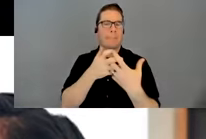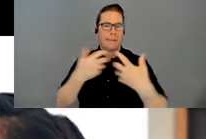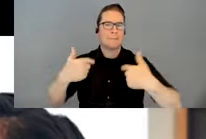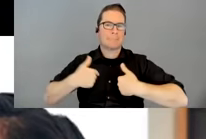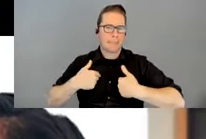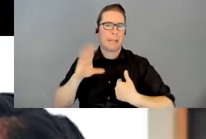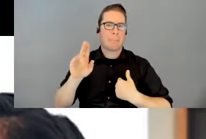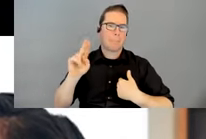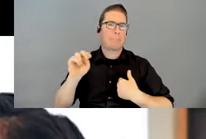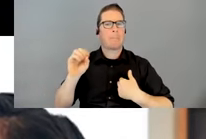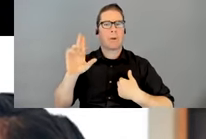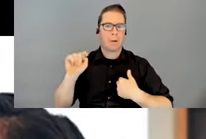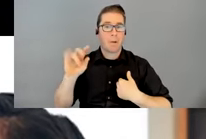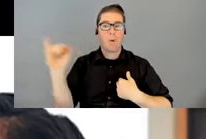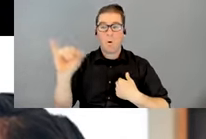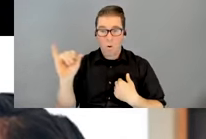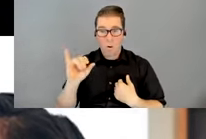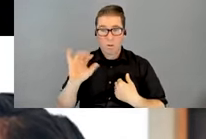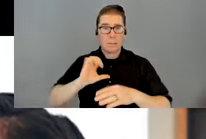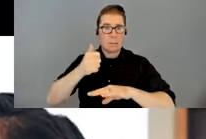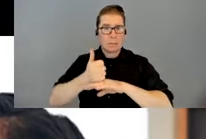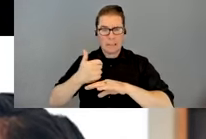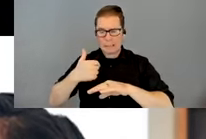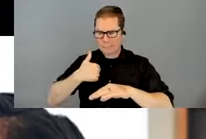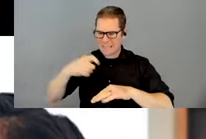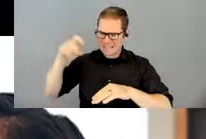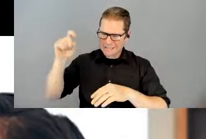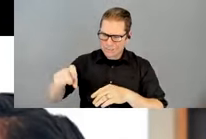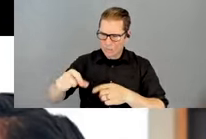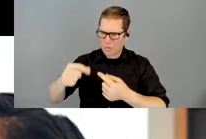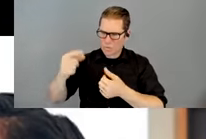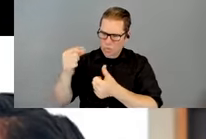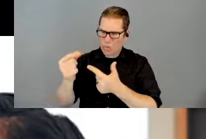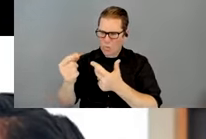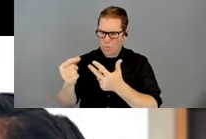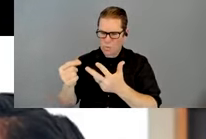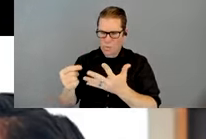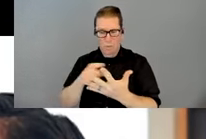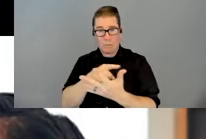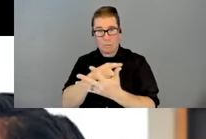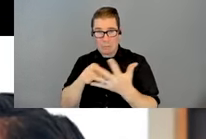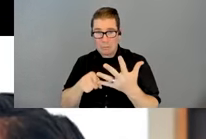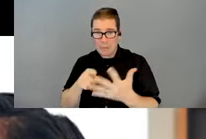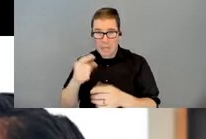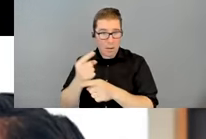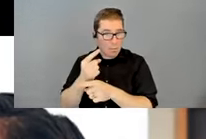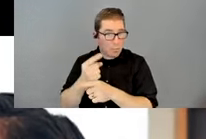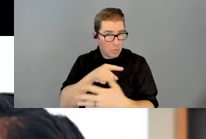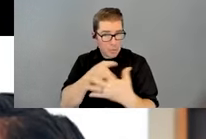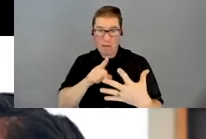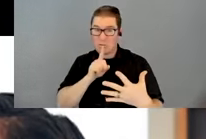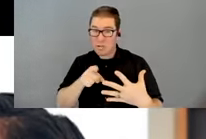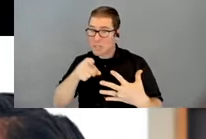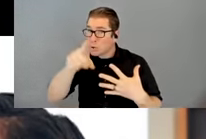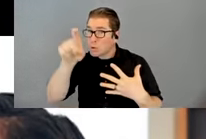setting reasonable expectations for yourself. I think particularly when we all went online and everyone was